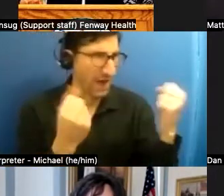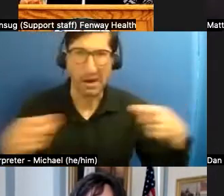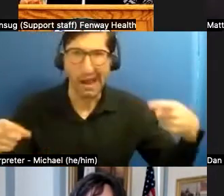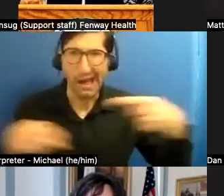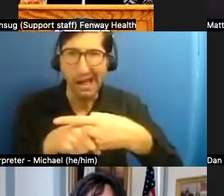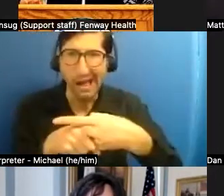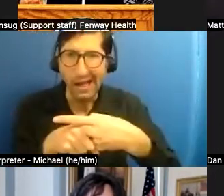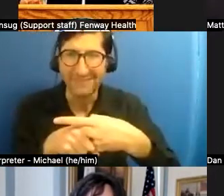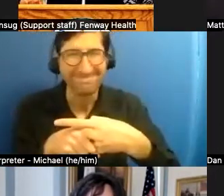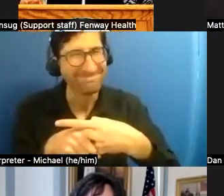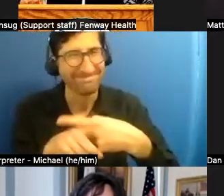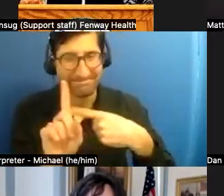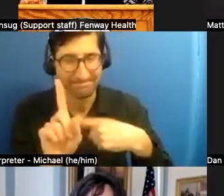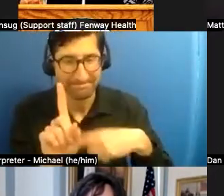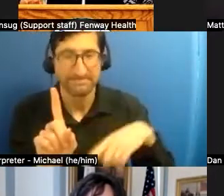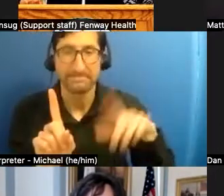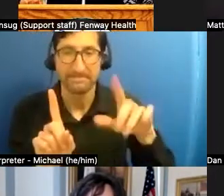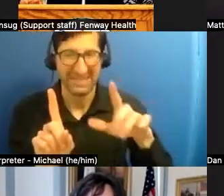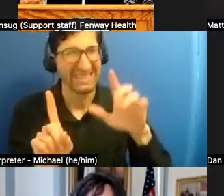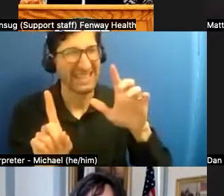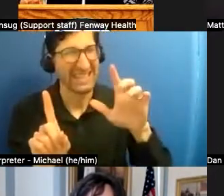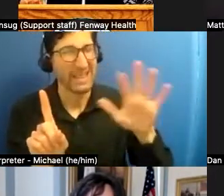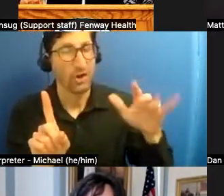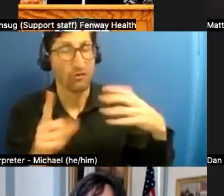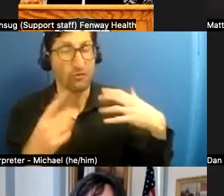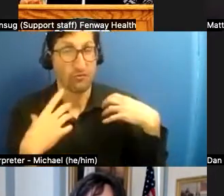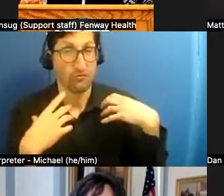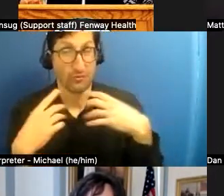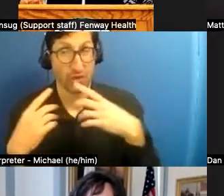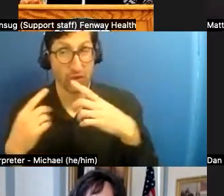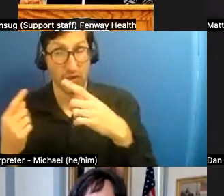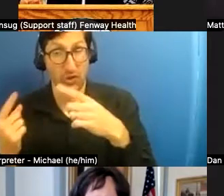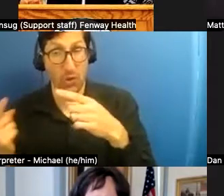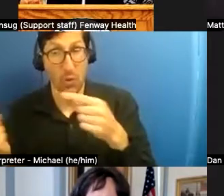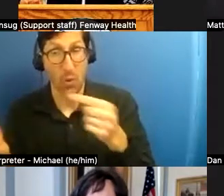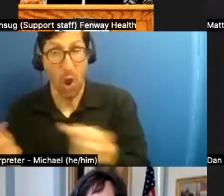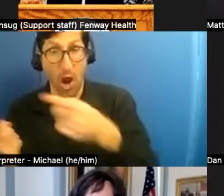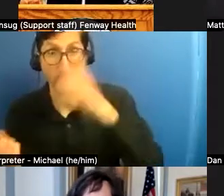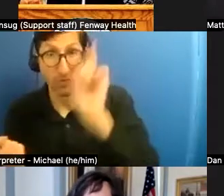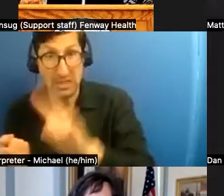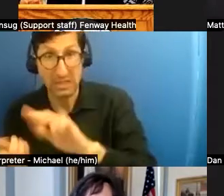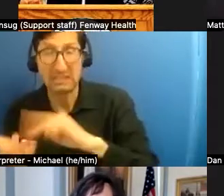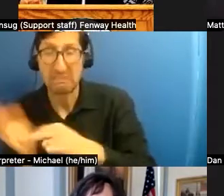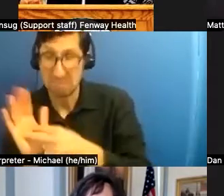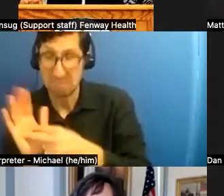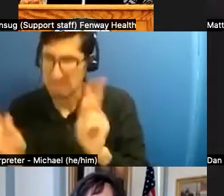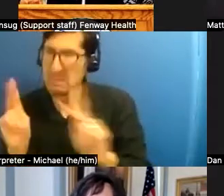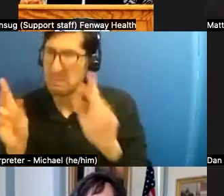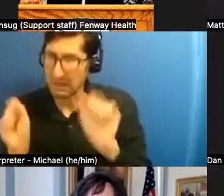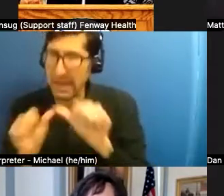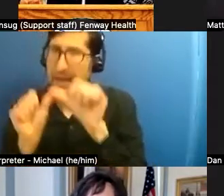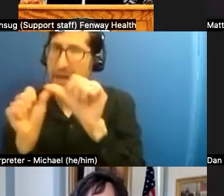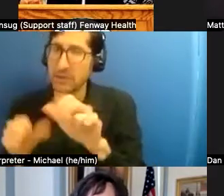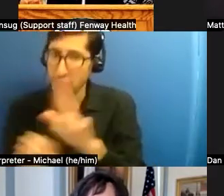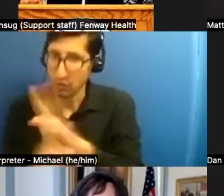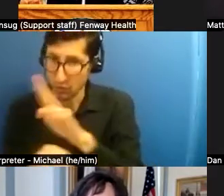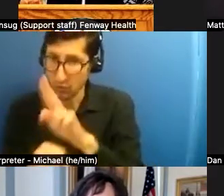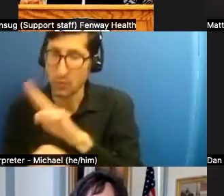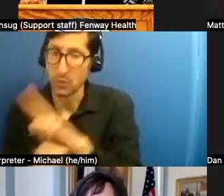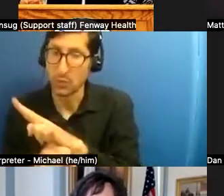can mean a lot of different things, including ongoing drug use for people with substance use disorders or people who use